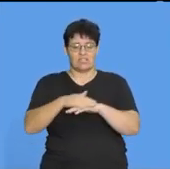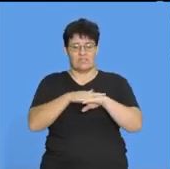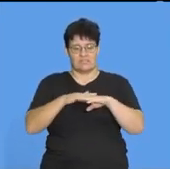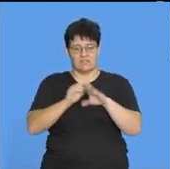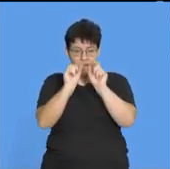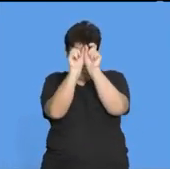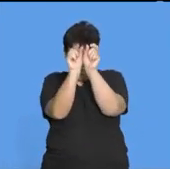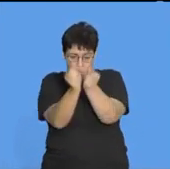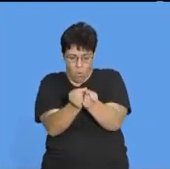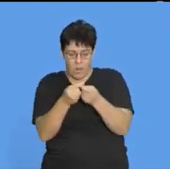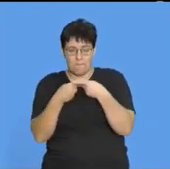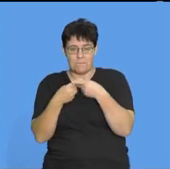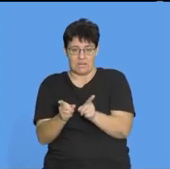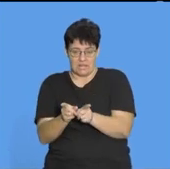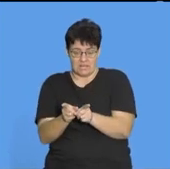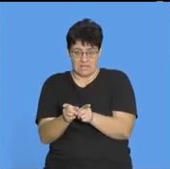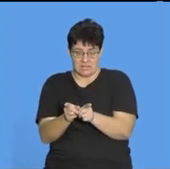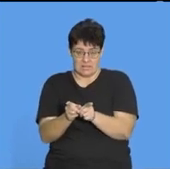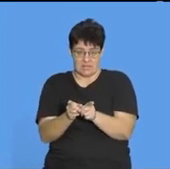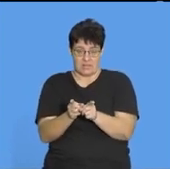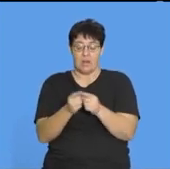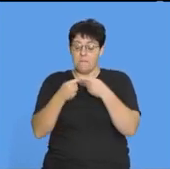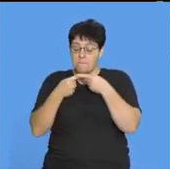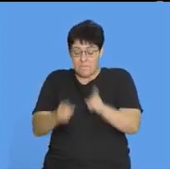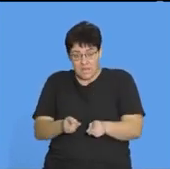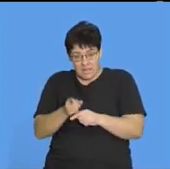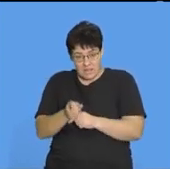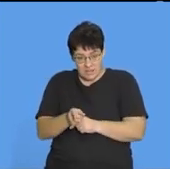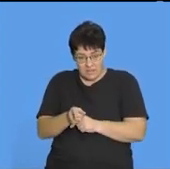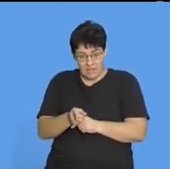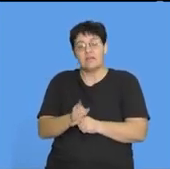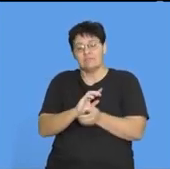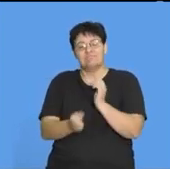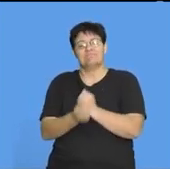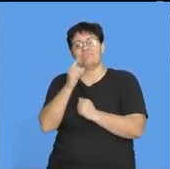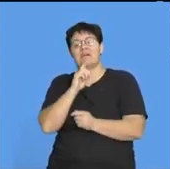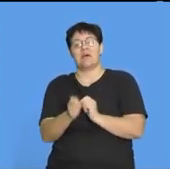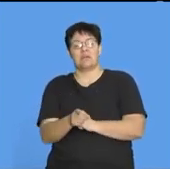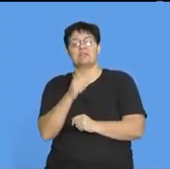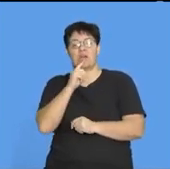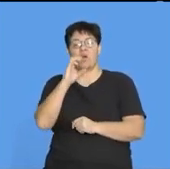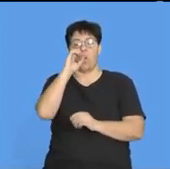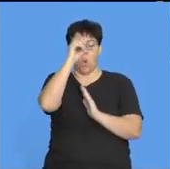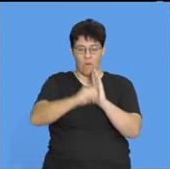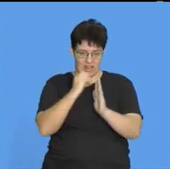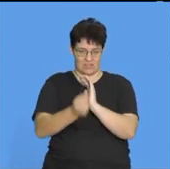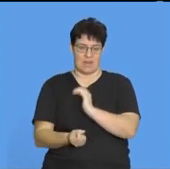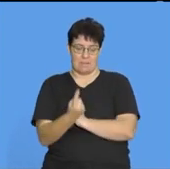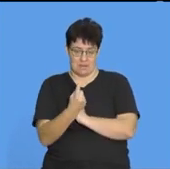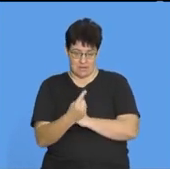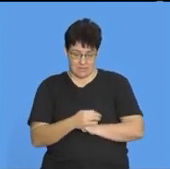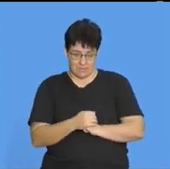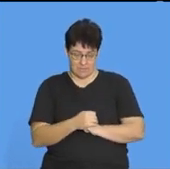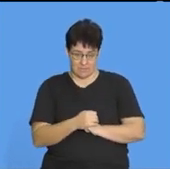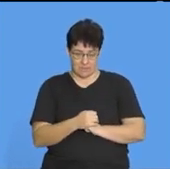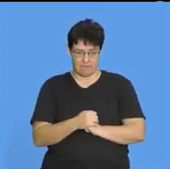ovary rupture. When that process occurs, we say that ovulation has taken place, and this